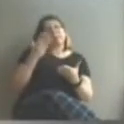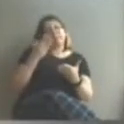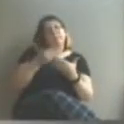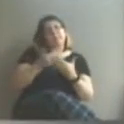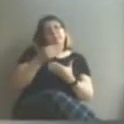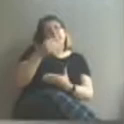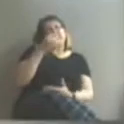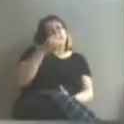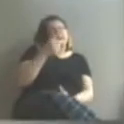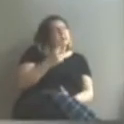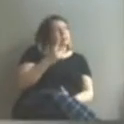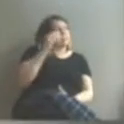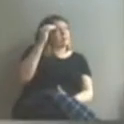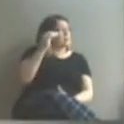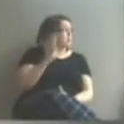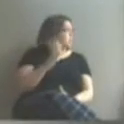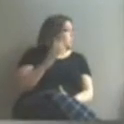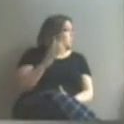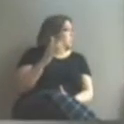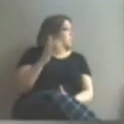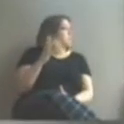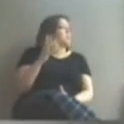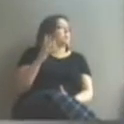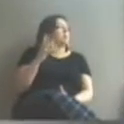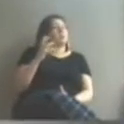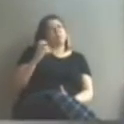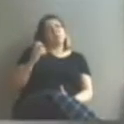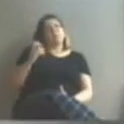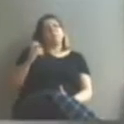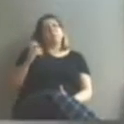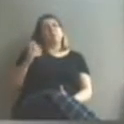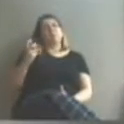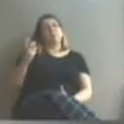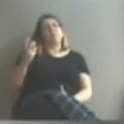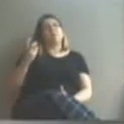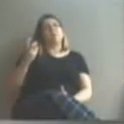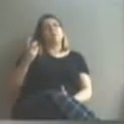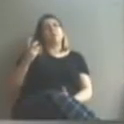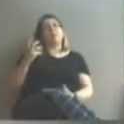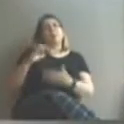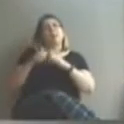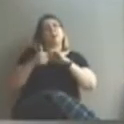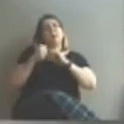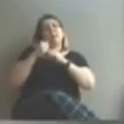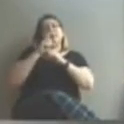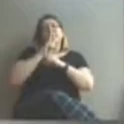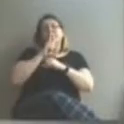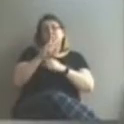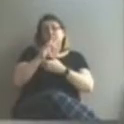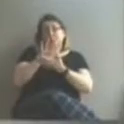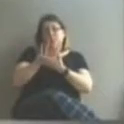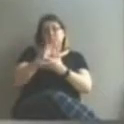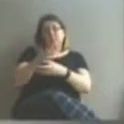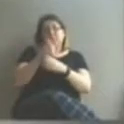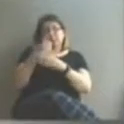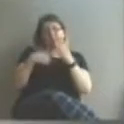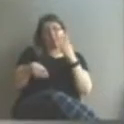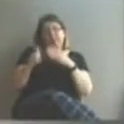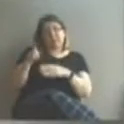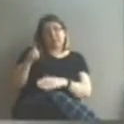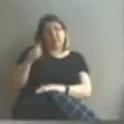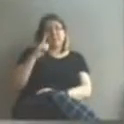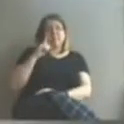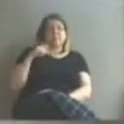Or three. Or whatever. Yeah. So how do we make sure that the schools get what they need as it pertains